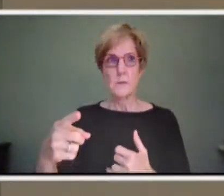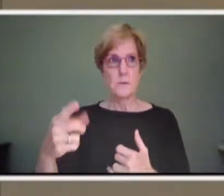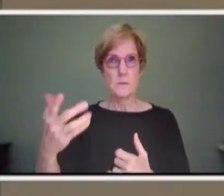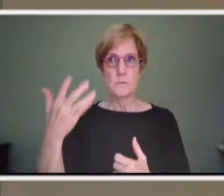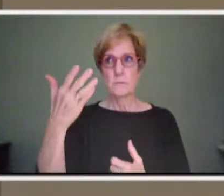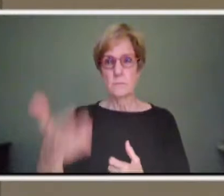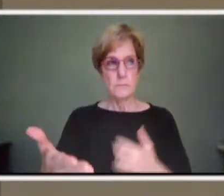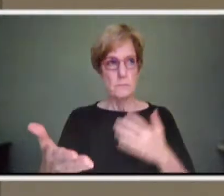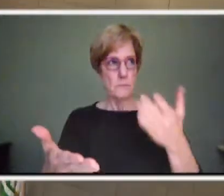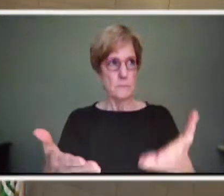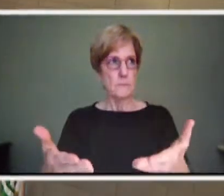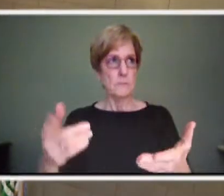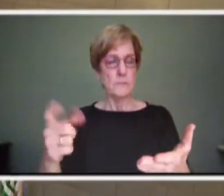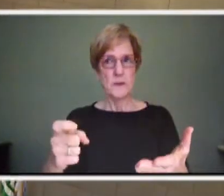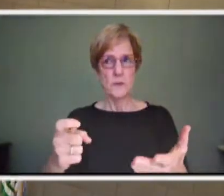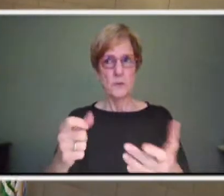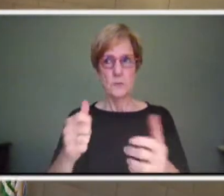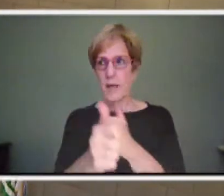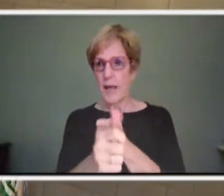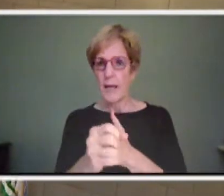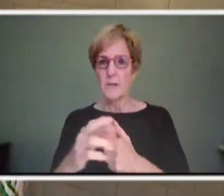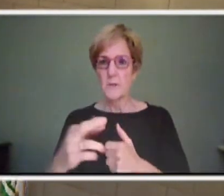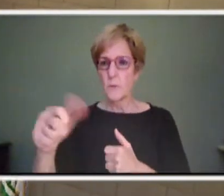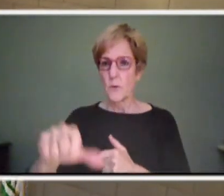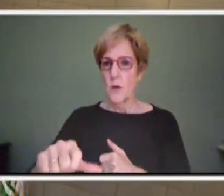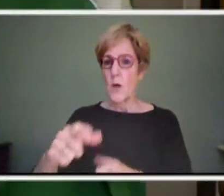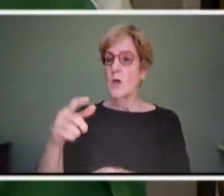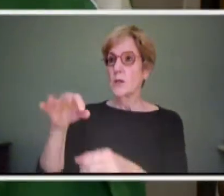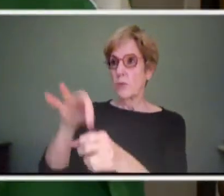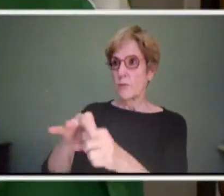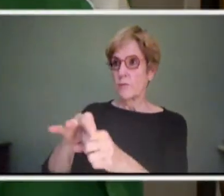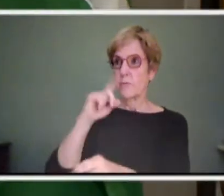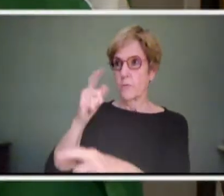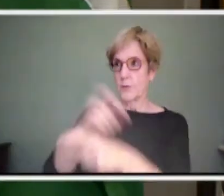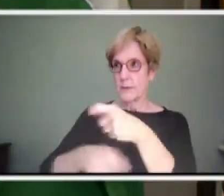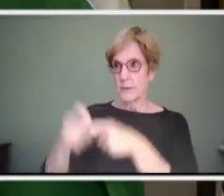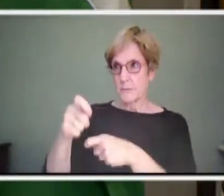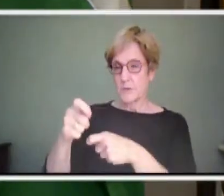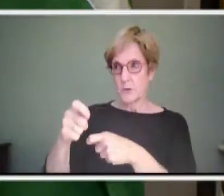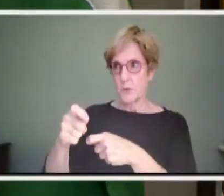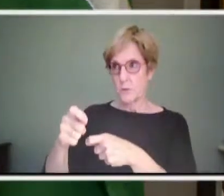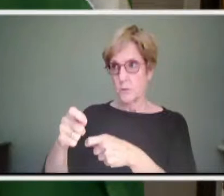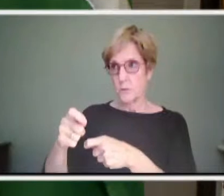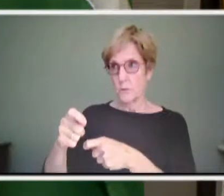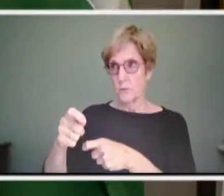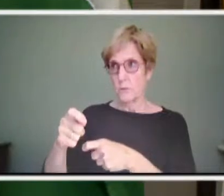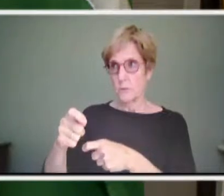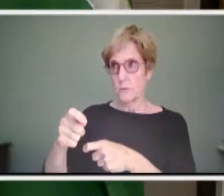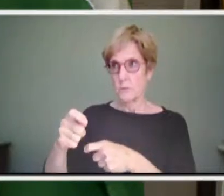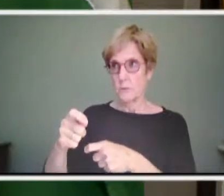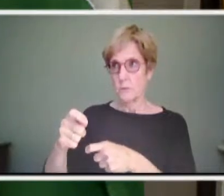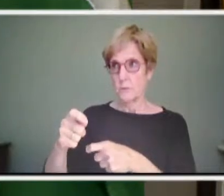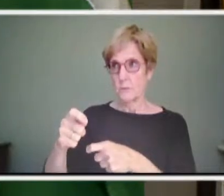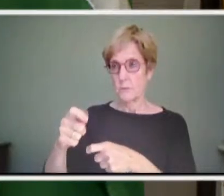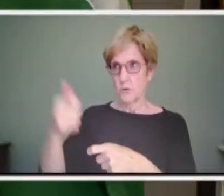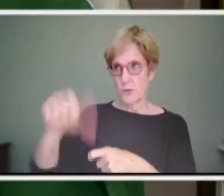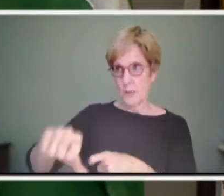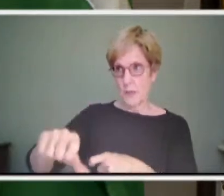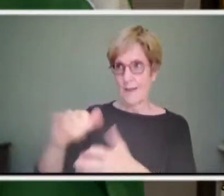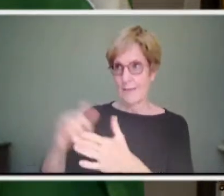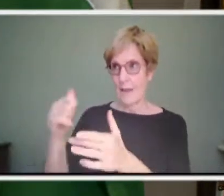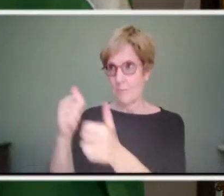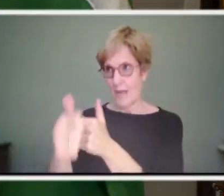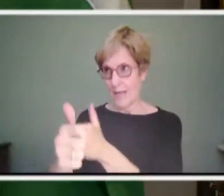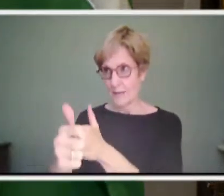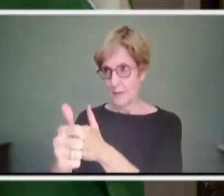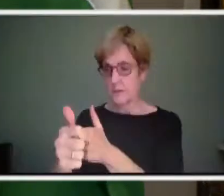point in time. So if we vote for the substitute motion and it passes,